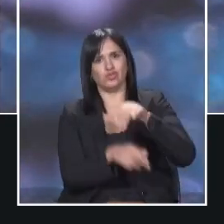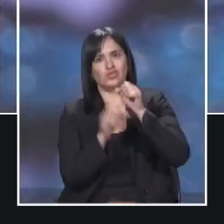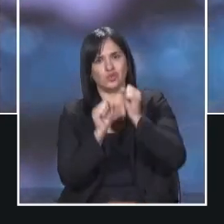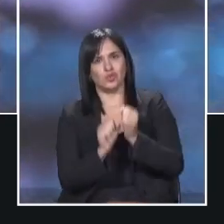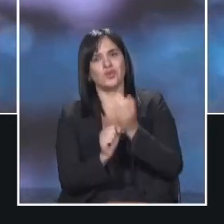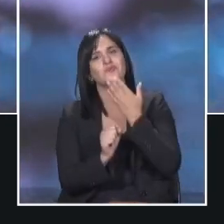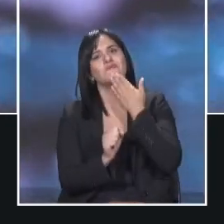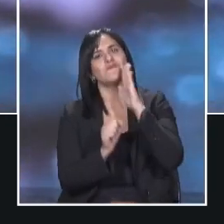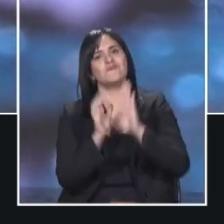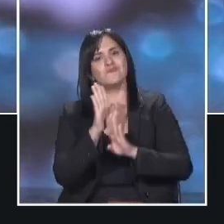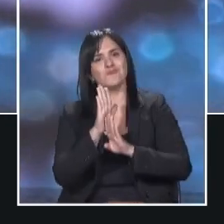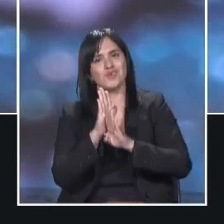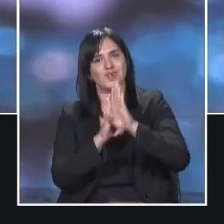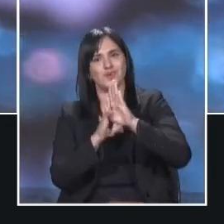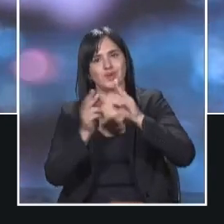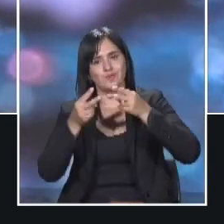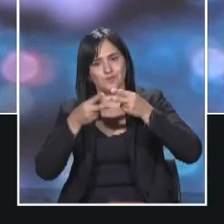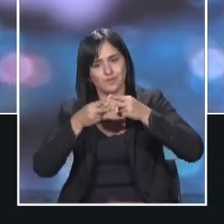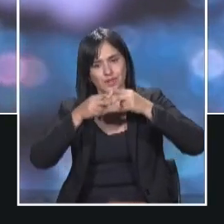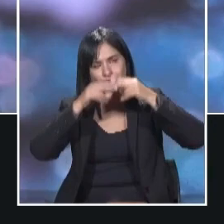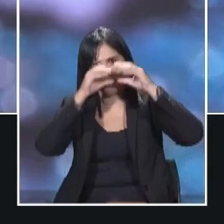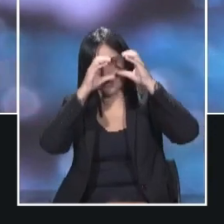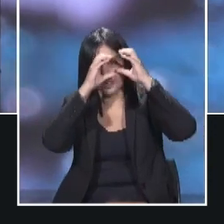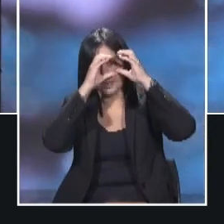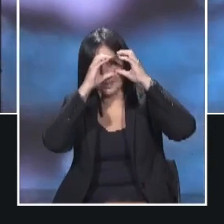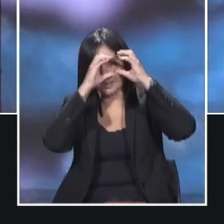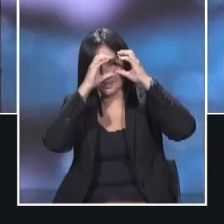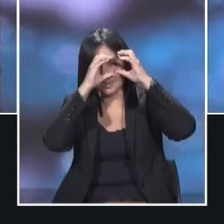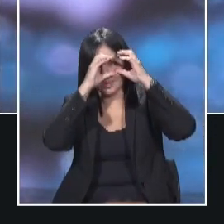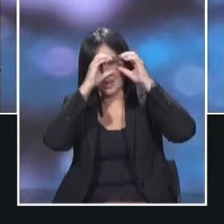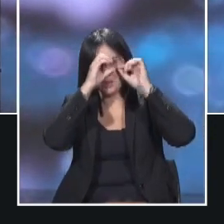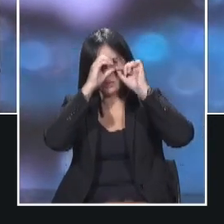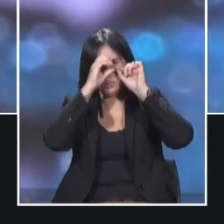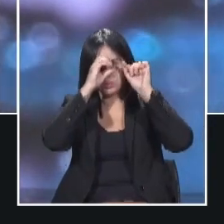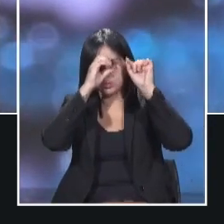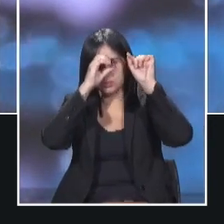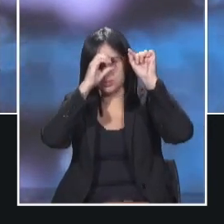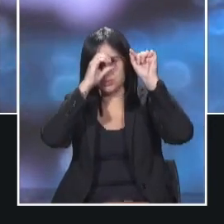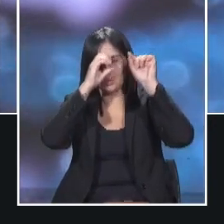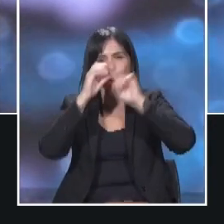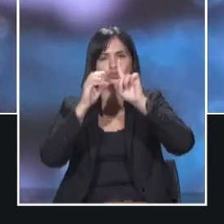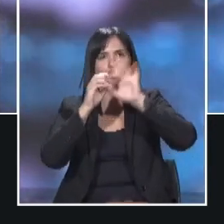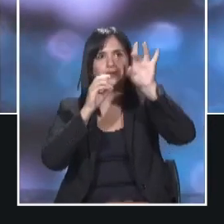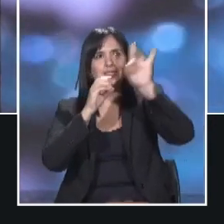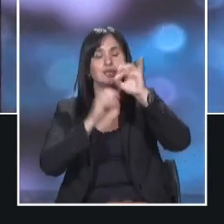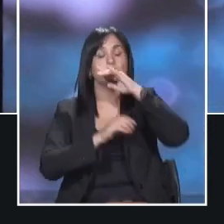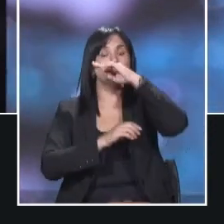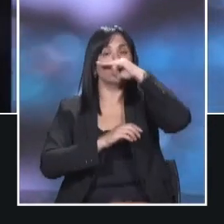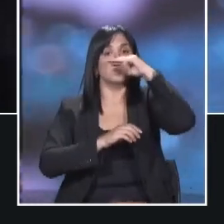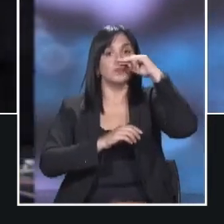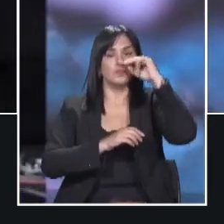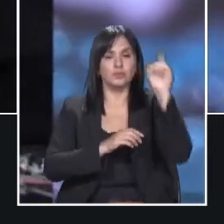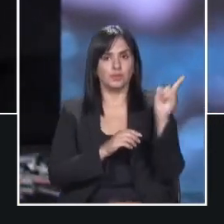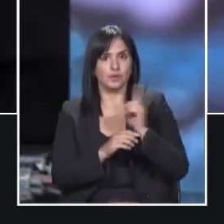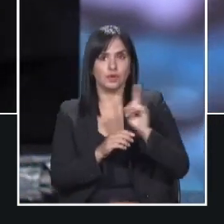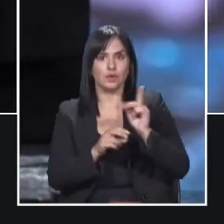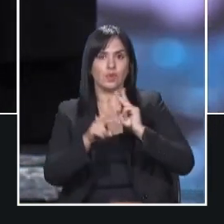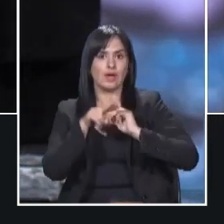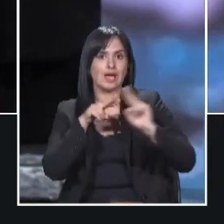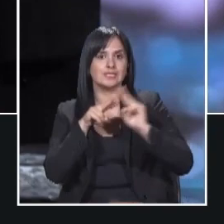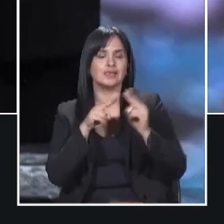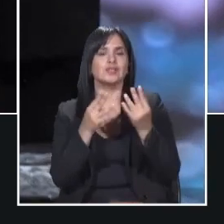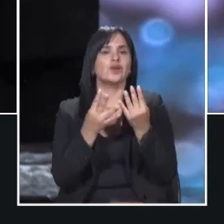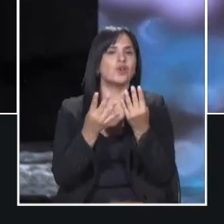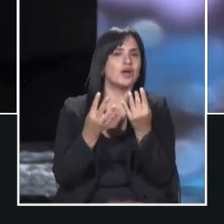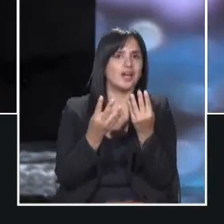the brain from the ground up that is not just detecting smell. It's actually doing the calculations on the biological side